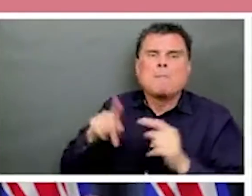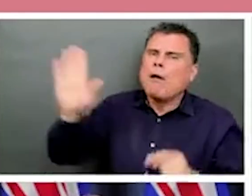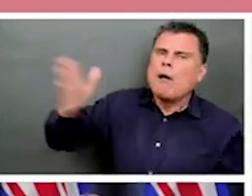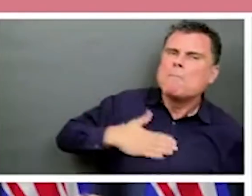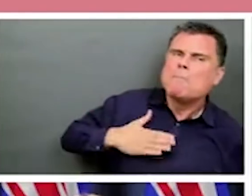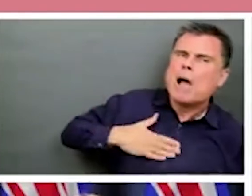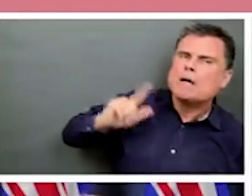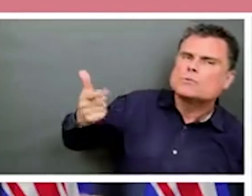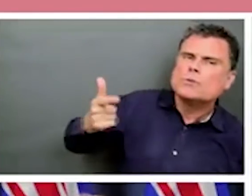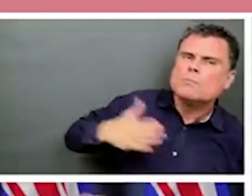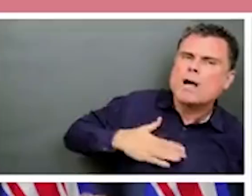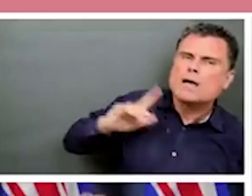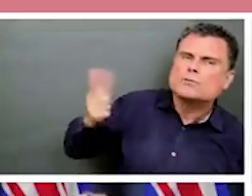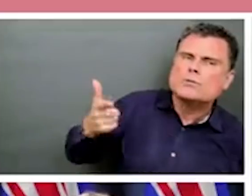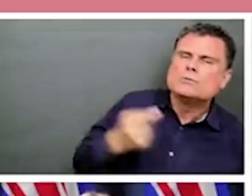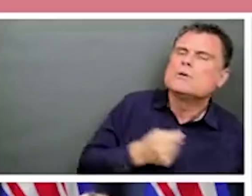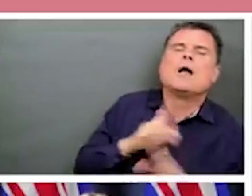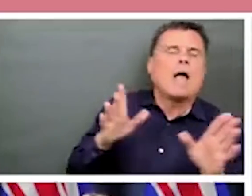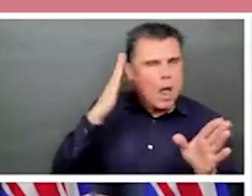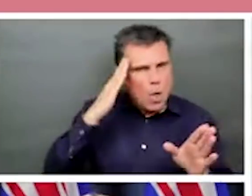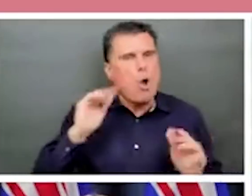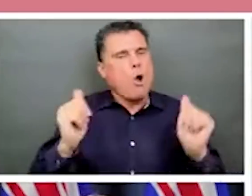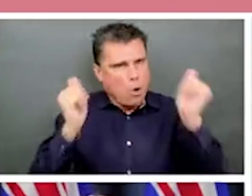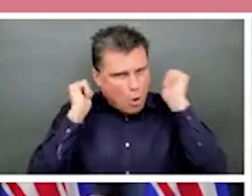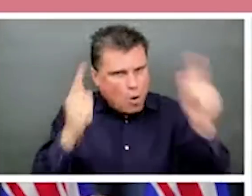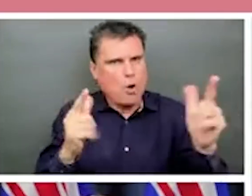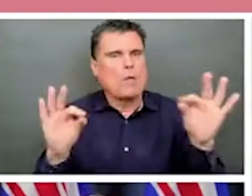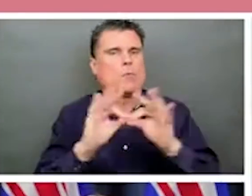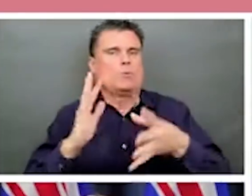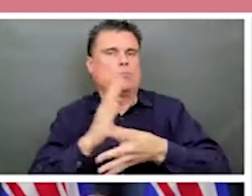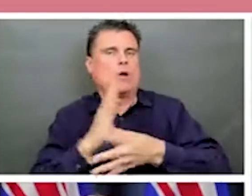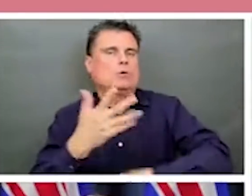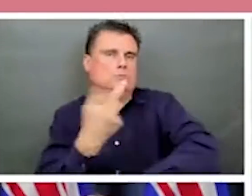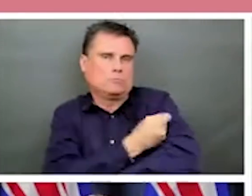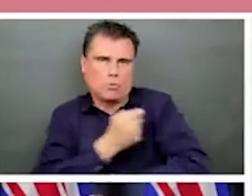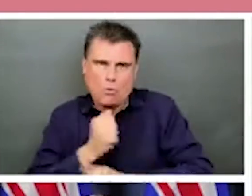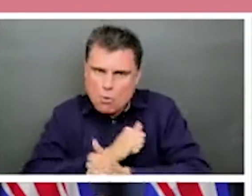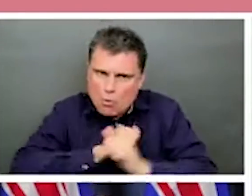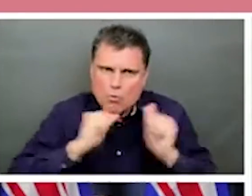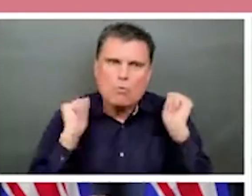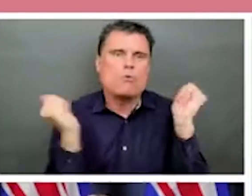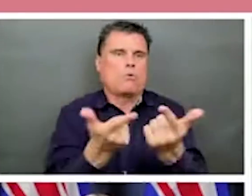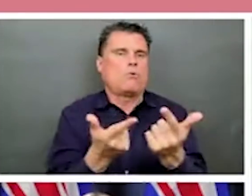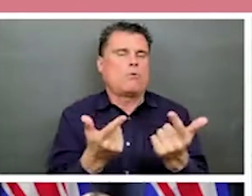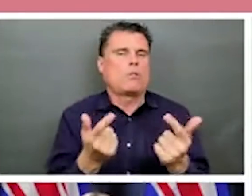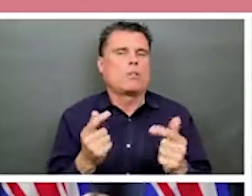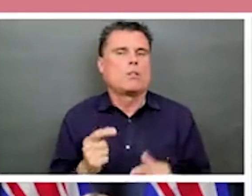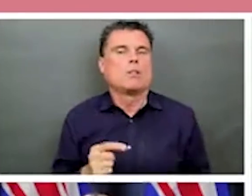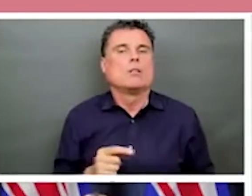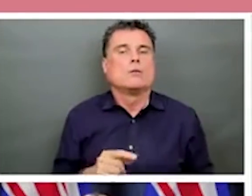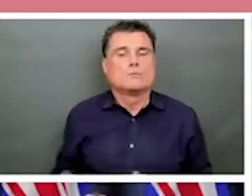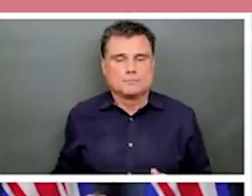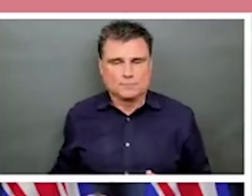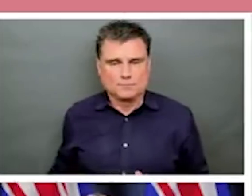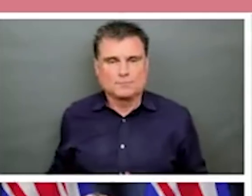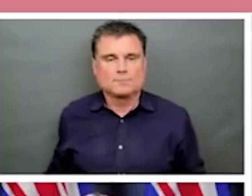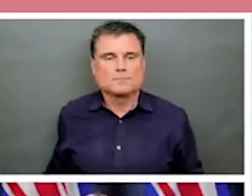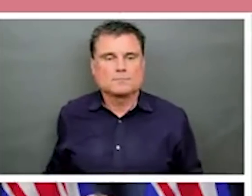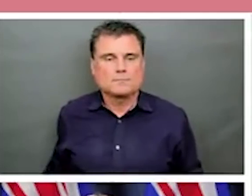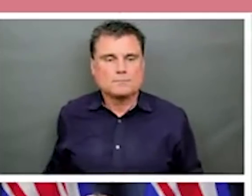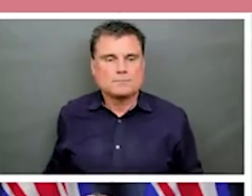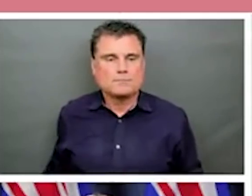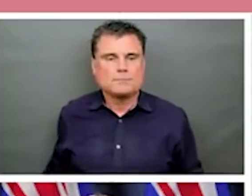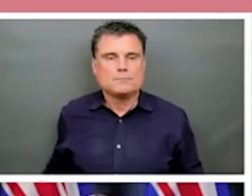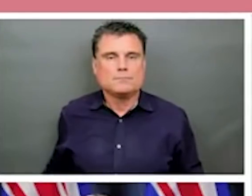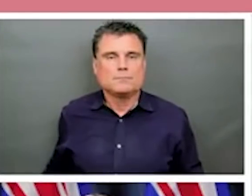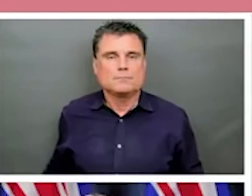been doing? The part one, focusing on these, including in Vancouver Coastal Health, about 16,000 doses to